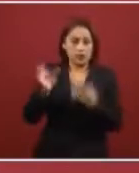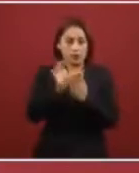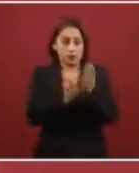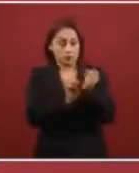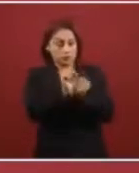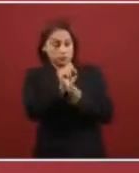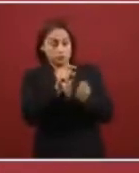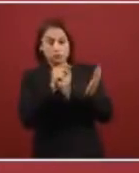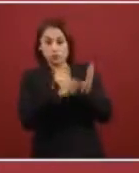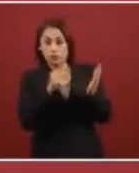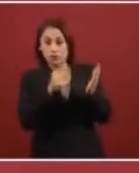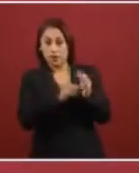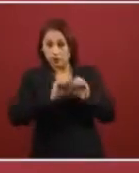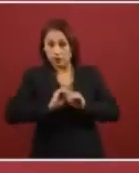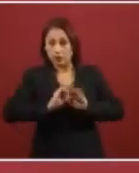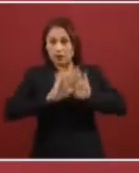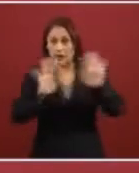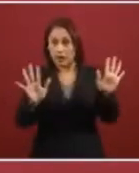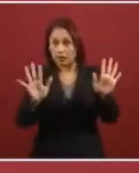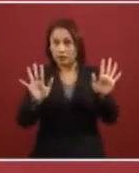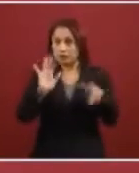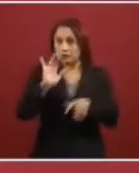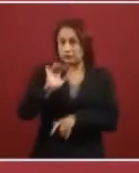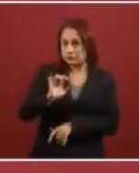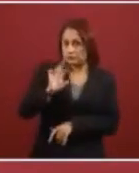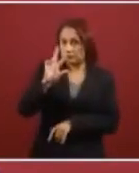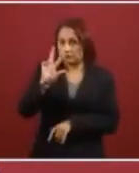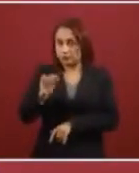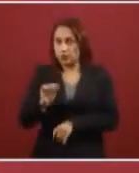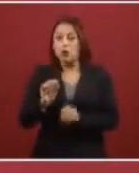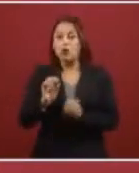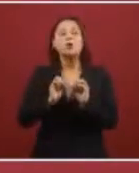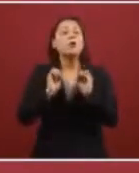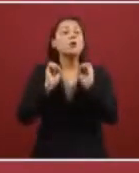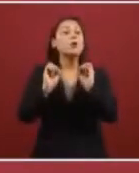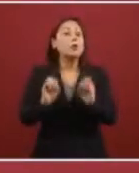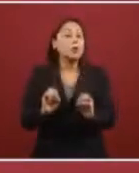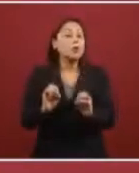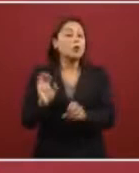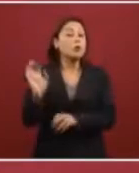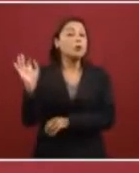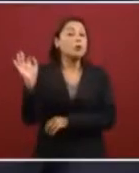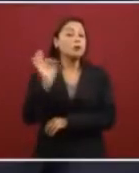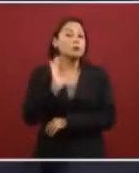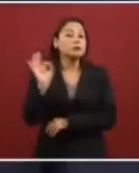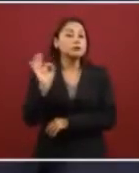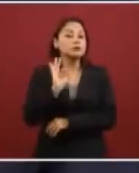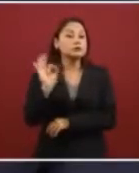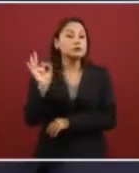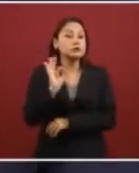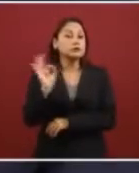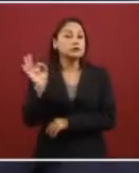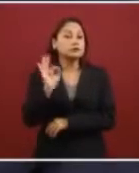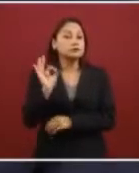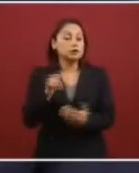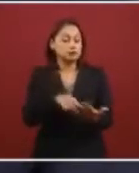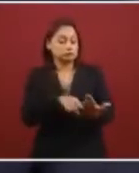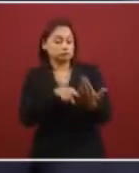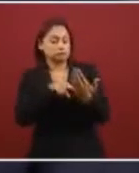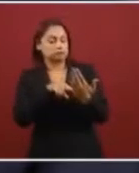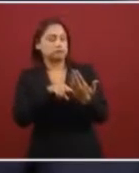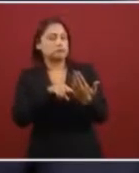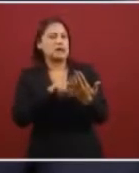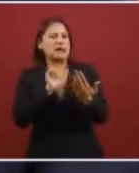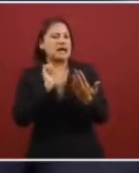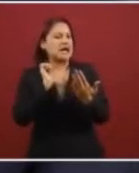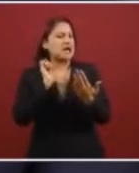O or hay márgenes, are there para margins interpretarla de otra to manera interpret